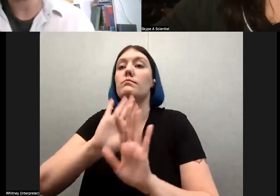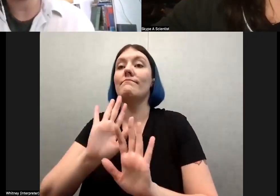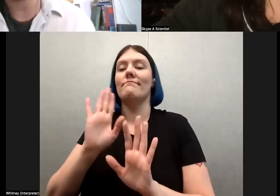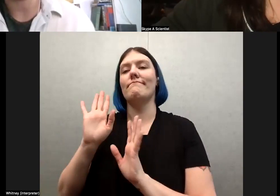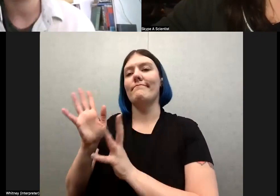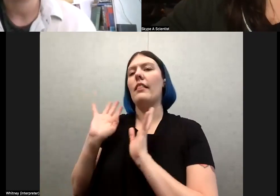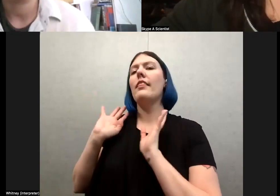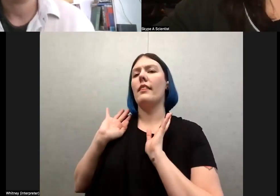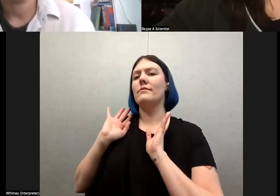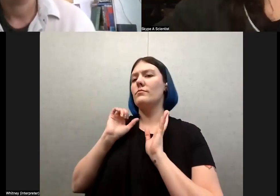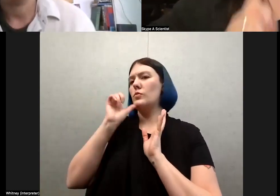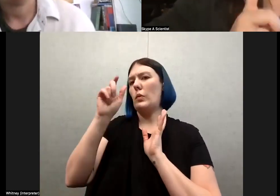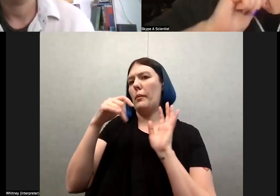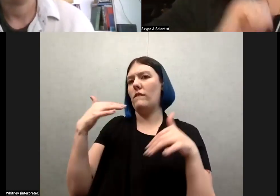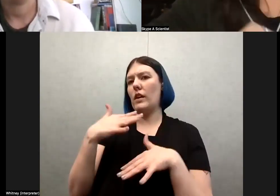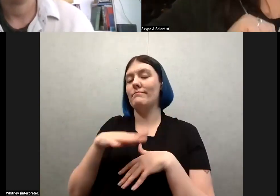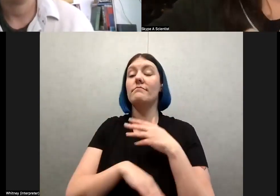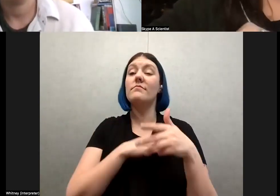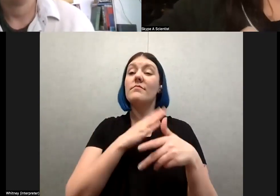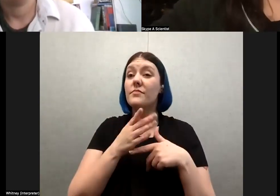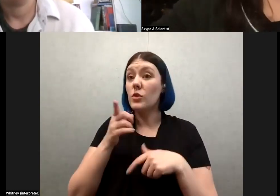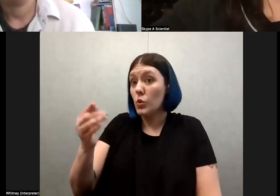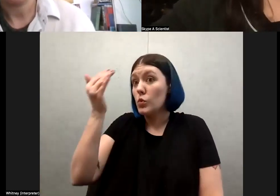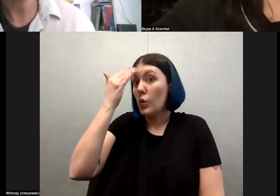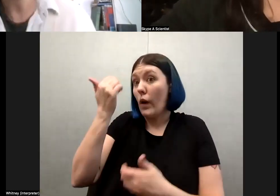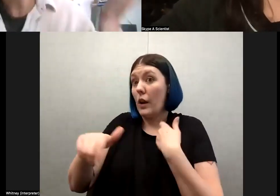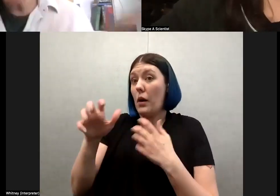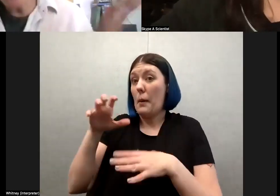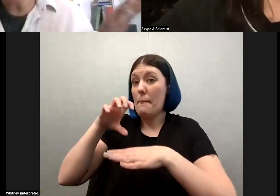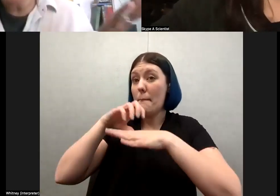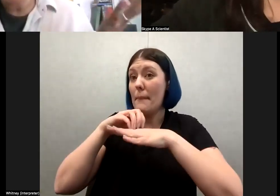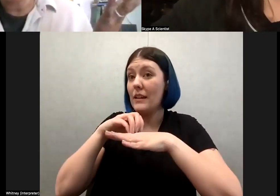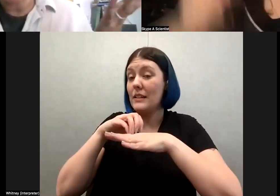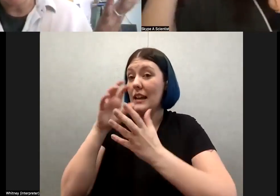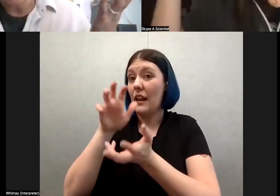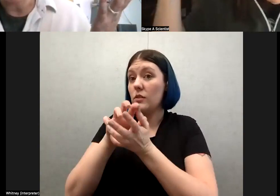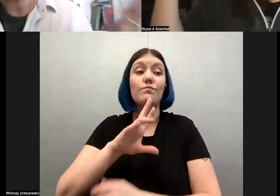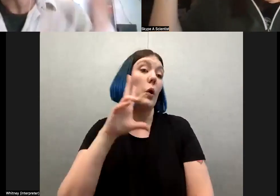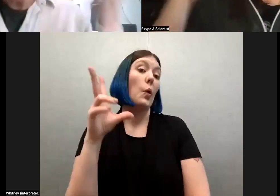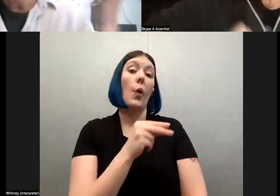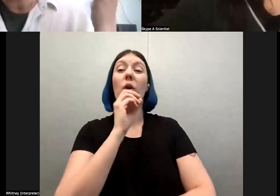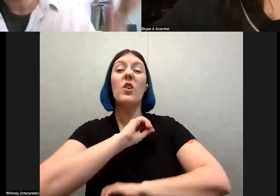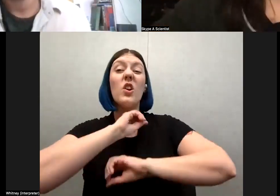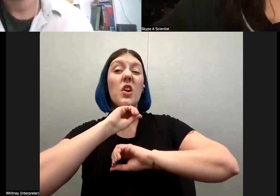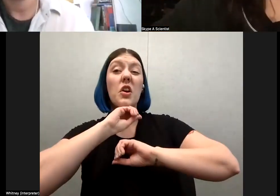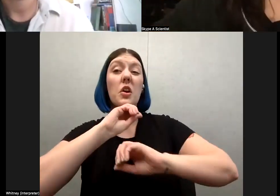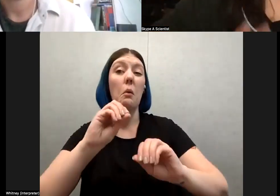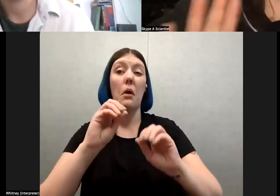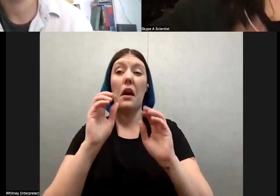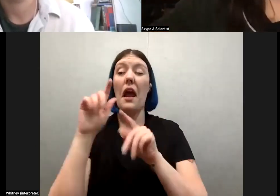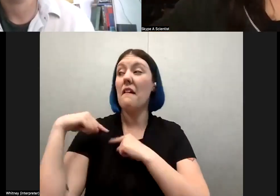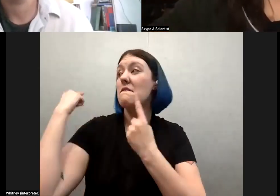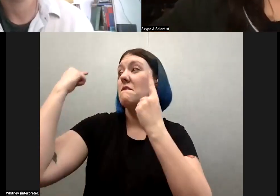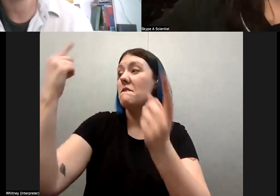thing. So don't be scared. Okay. Do you know anybody who's been bitten by an alligator? I don't know anybody who's been bitten by an alligator ever. Okay. Then